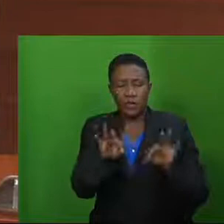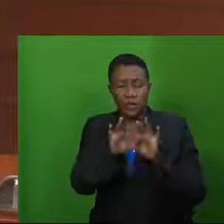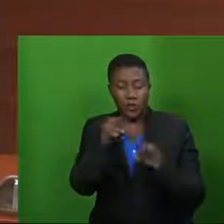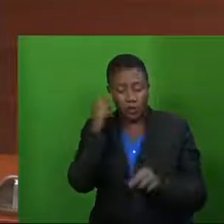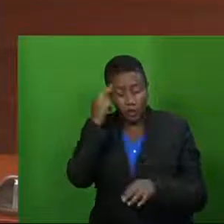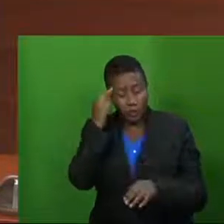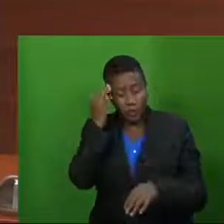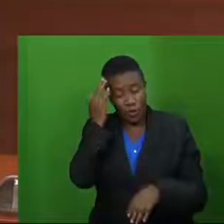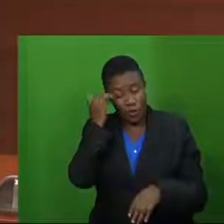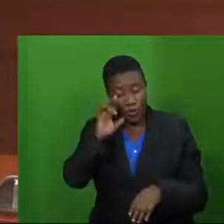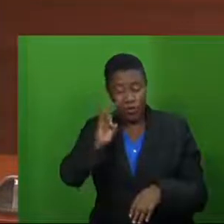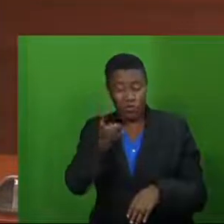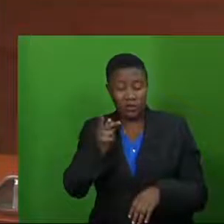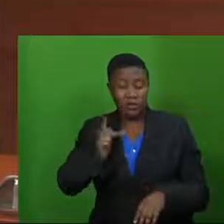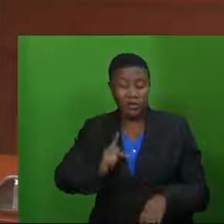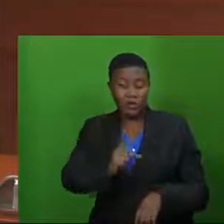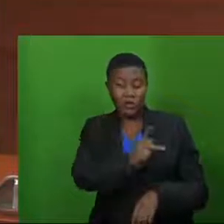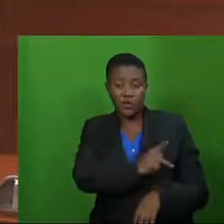couldn't fully